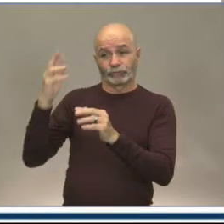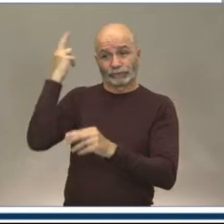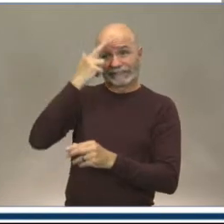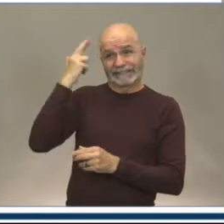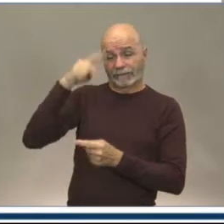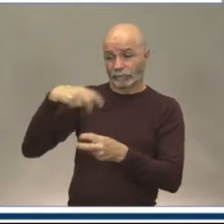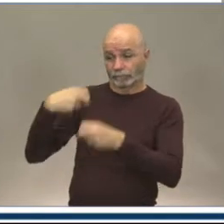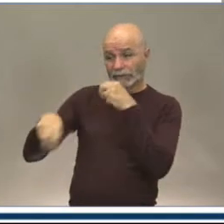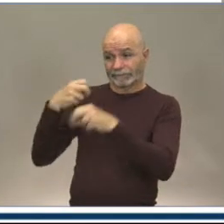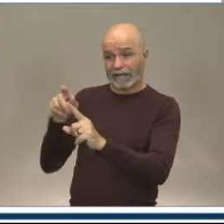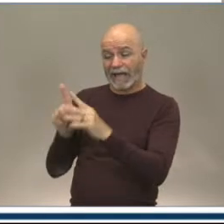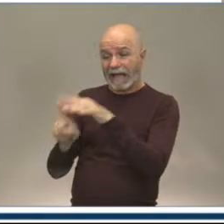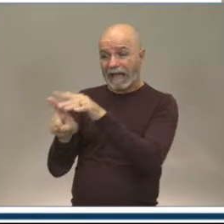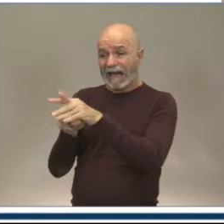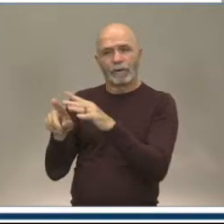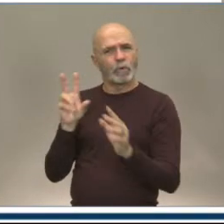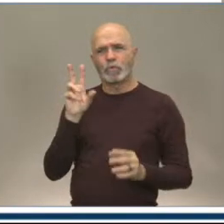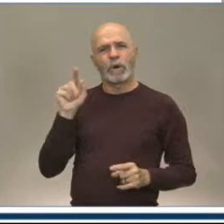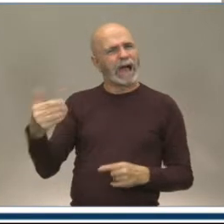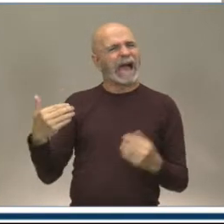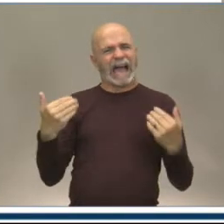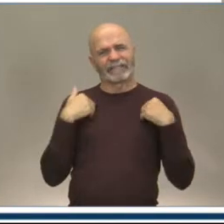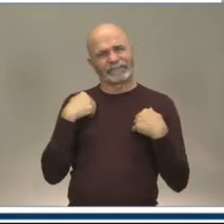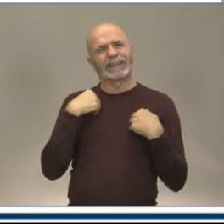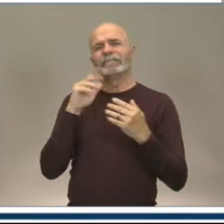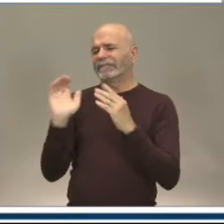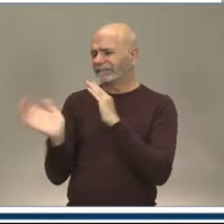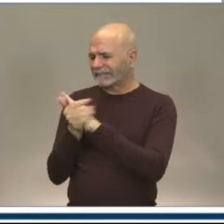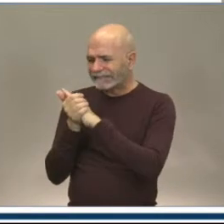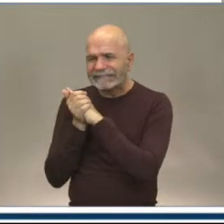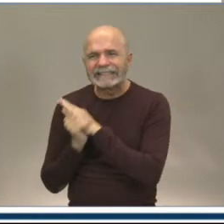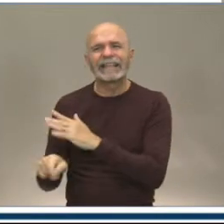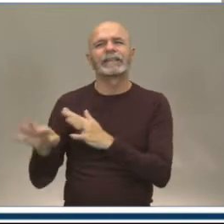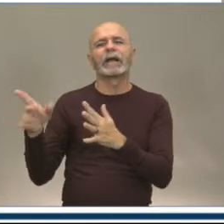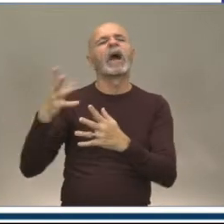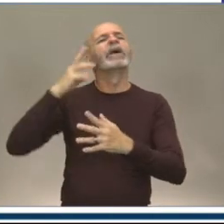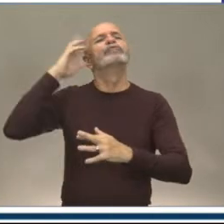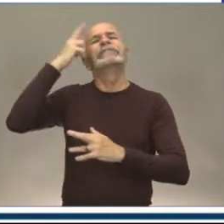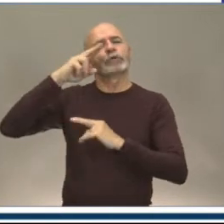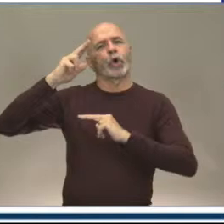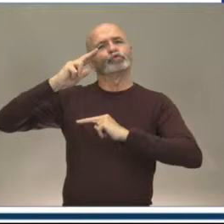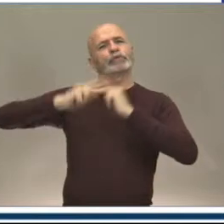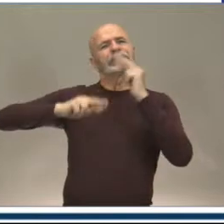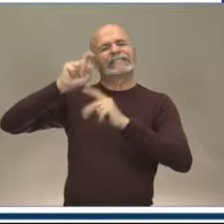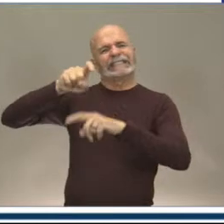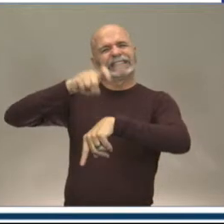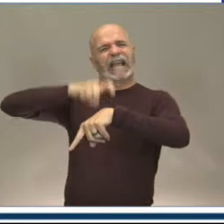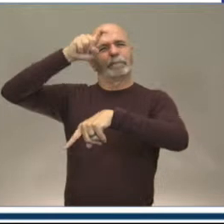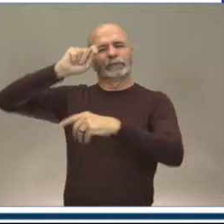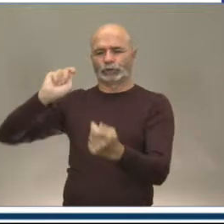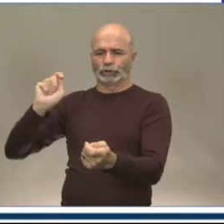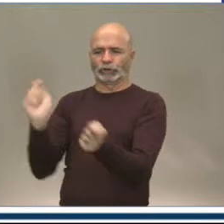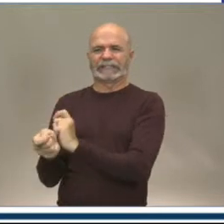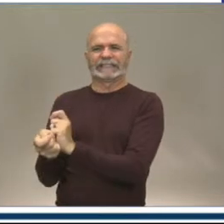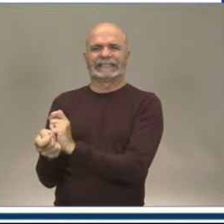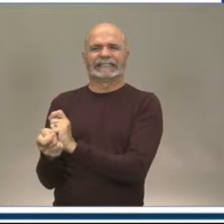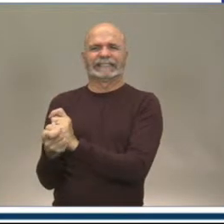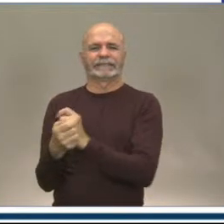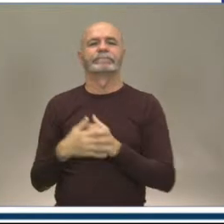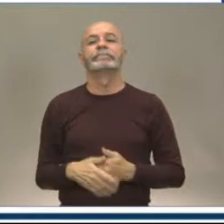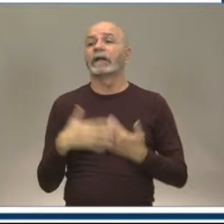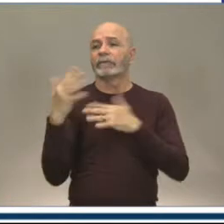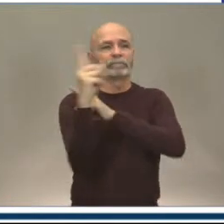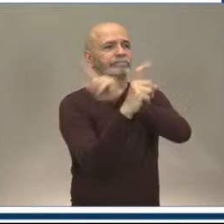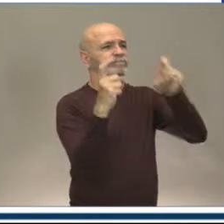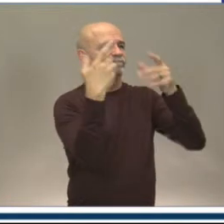abilities or certainly political background. It's just a structure of the government. That's all the time we have for questions today. Go ahead, Premier.